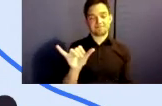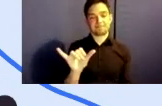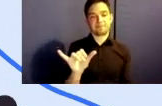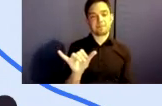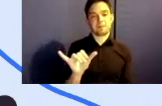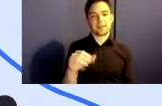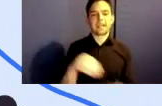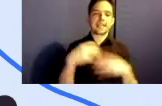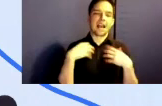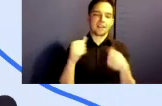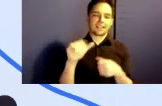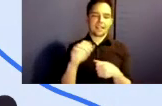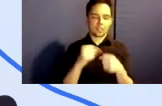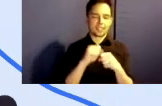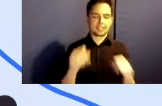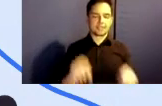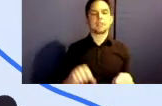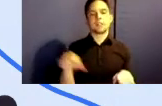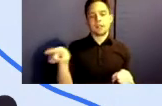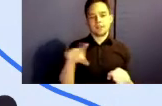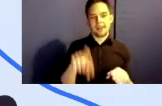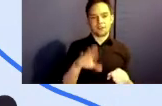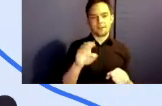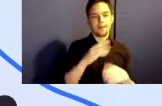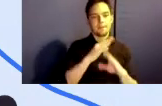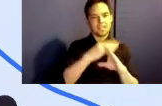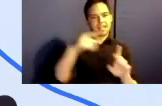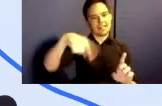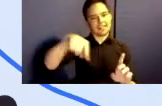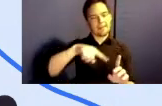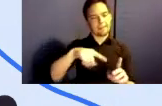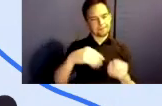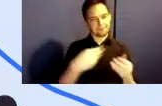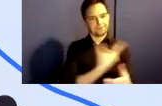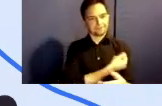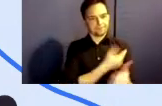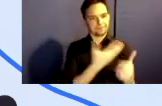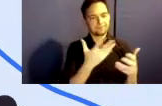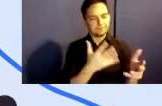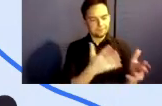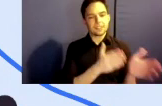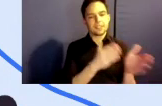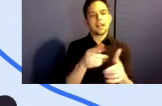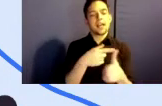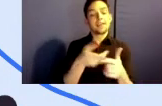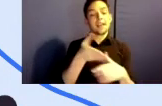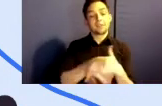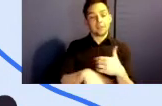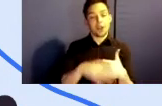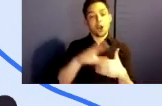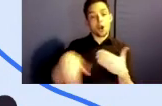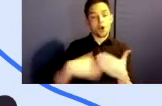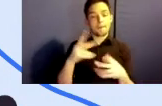health system, donc they have to be protected. After that, we have all persons